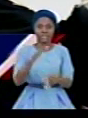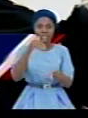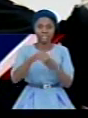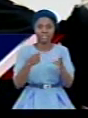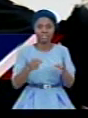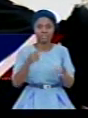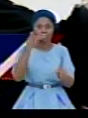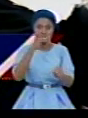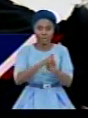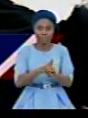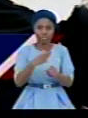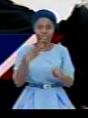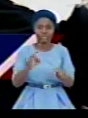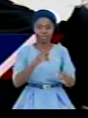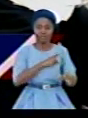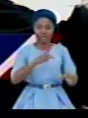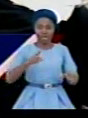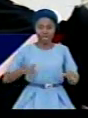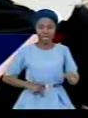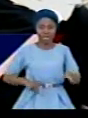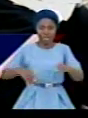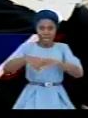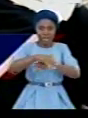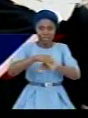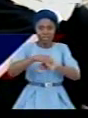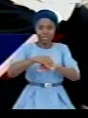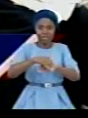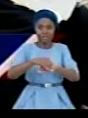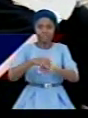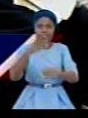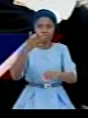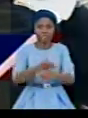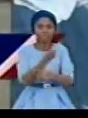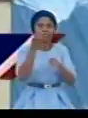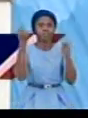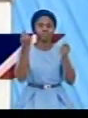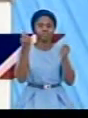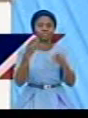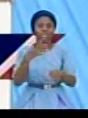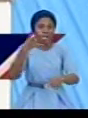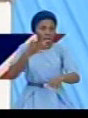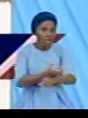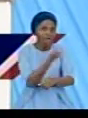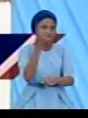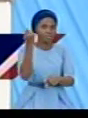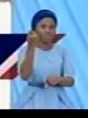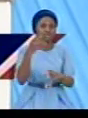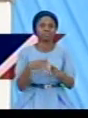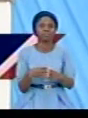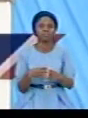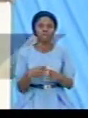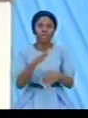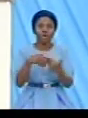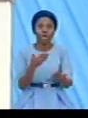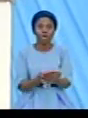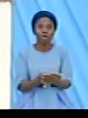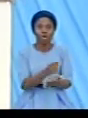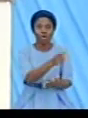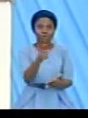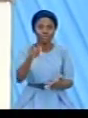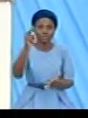promise of kingdom triumph. All we need is faith. You have faith,